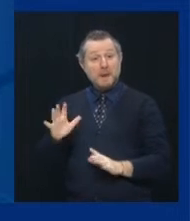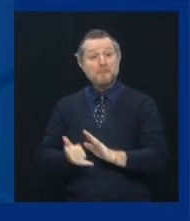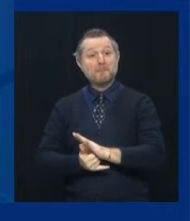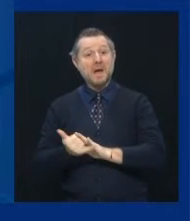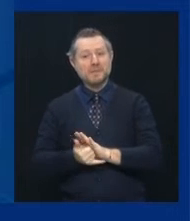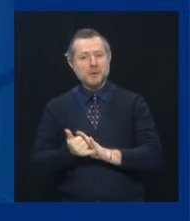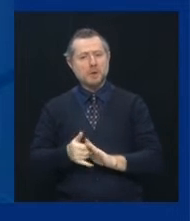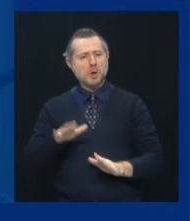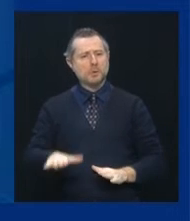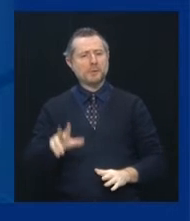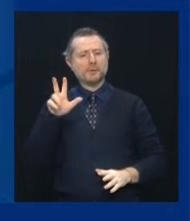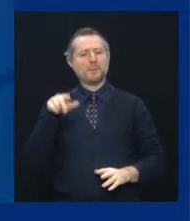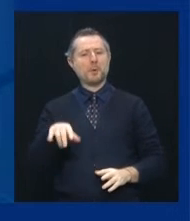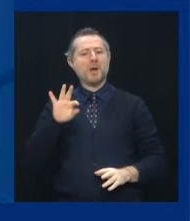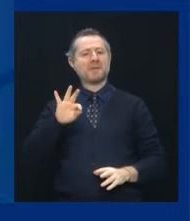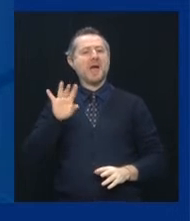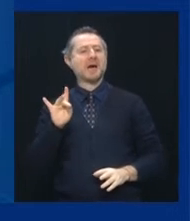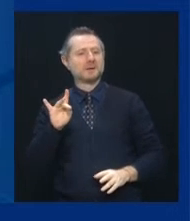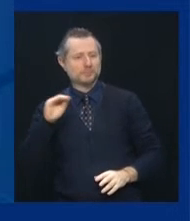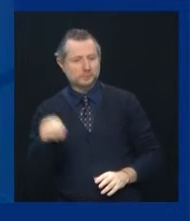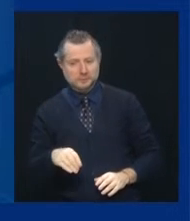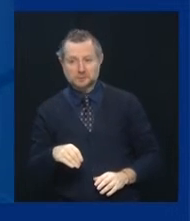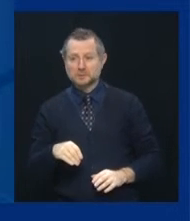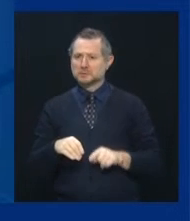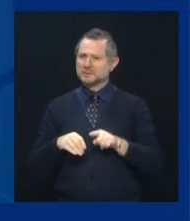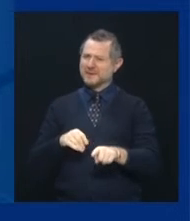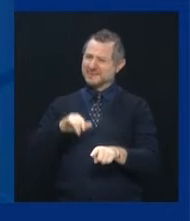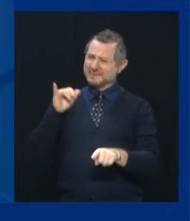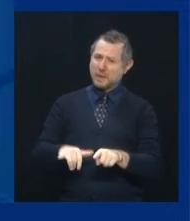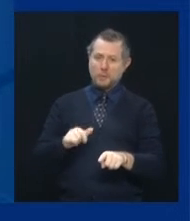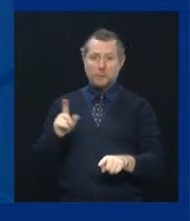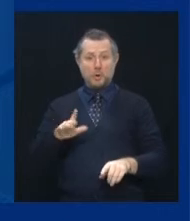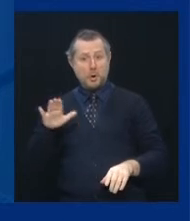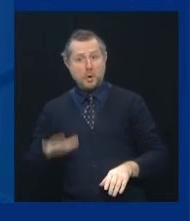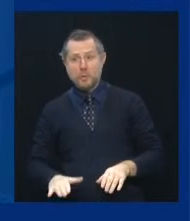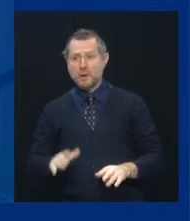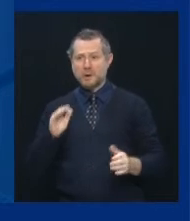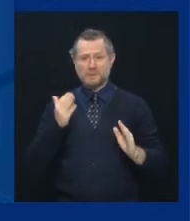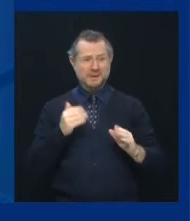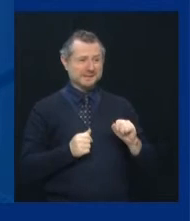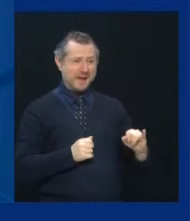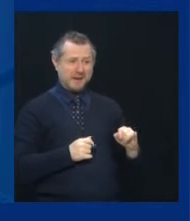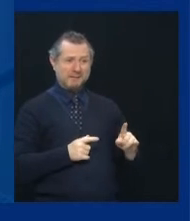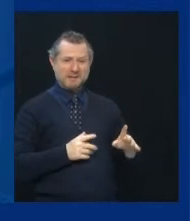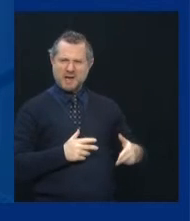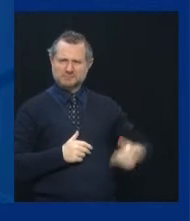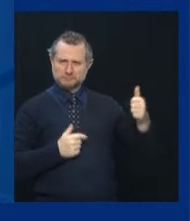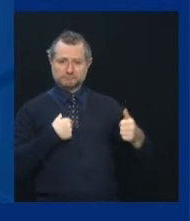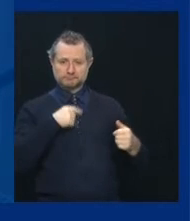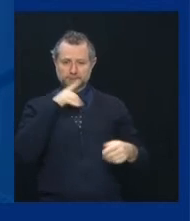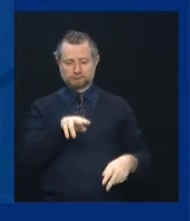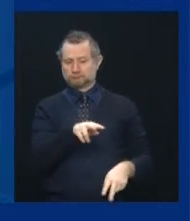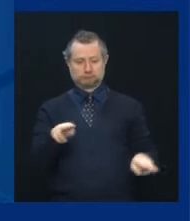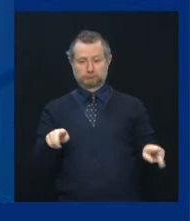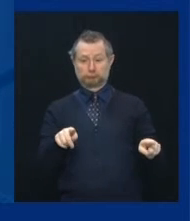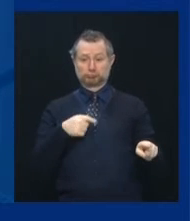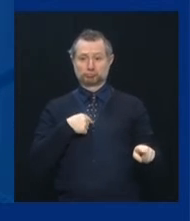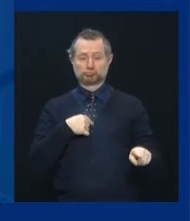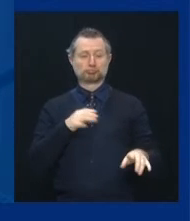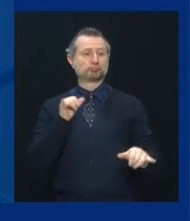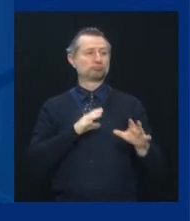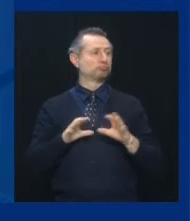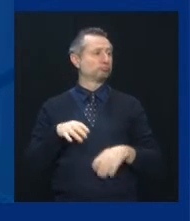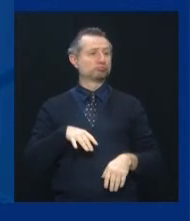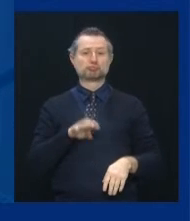That variance is just incredible to me and really shows how personal behavior